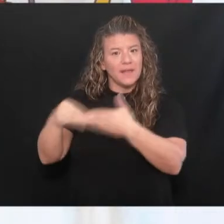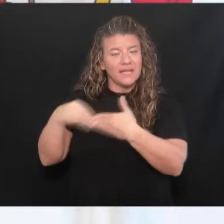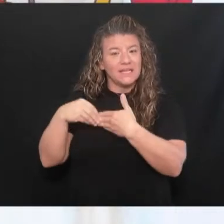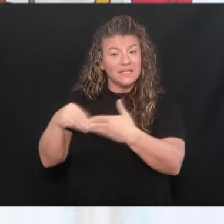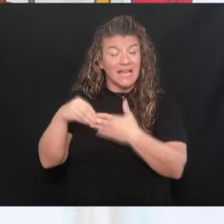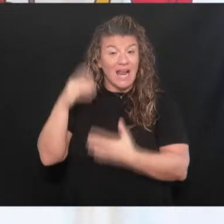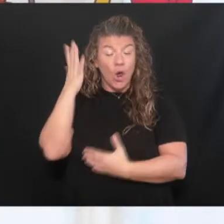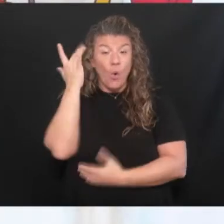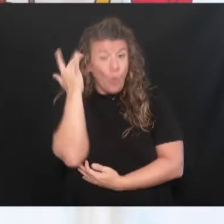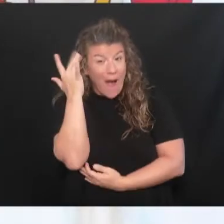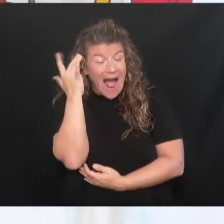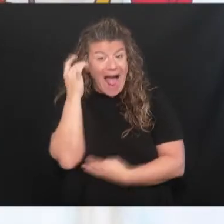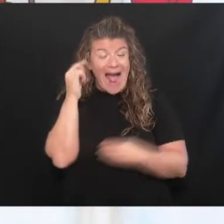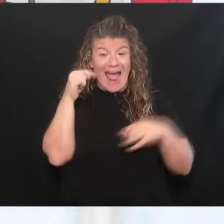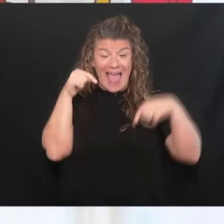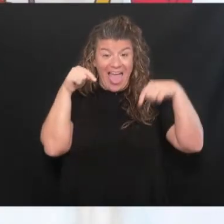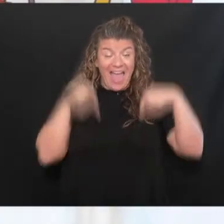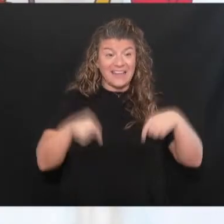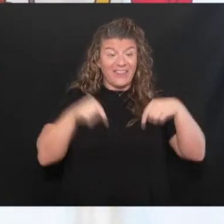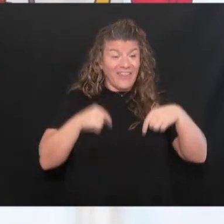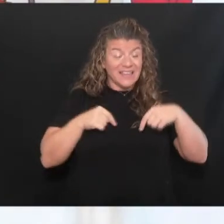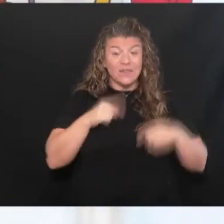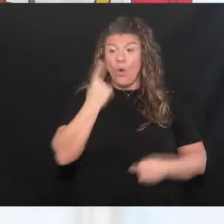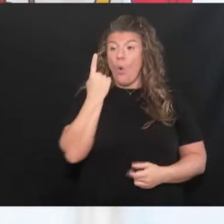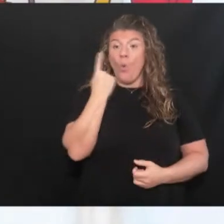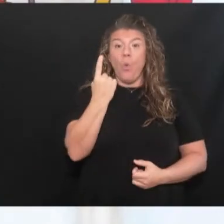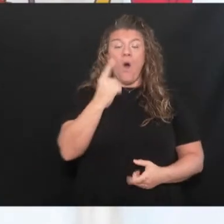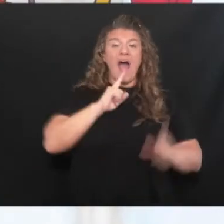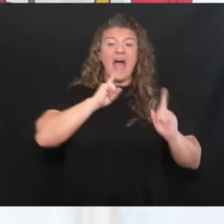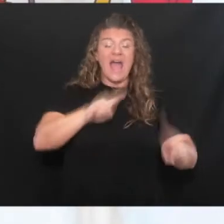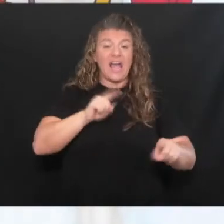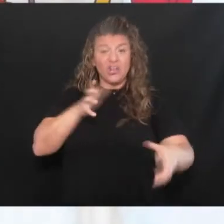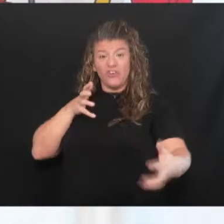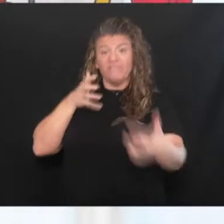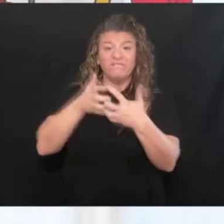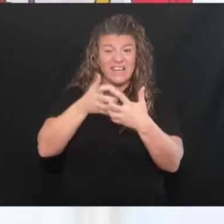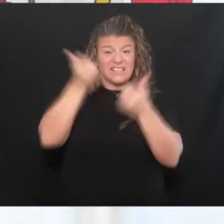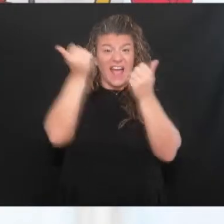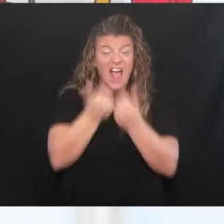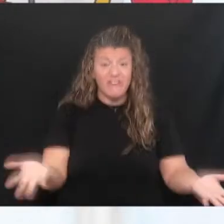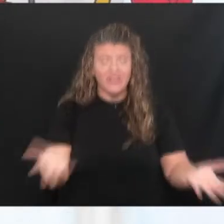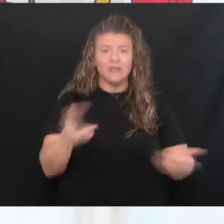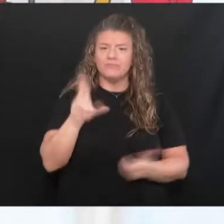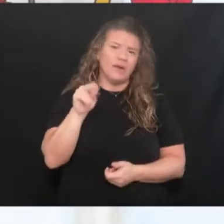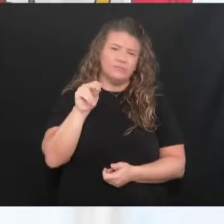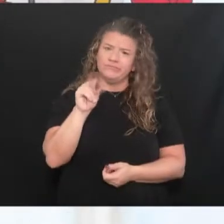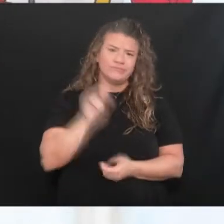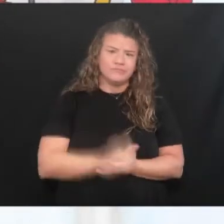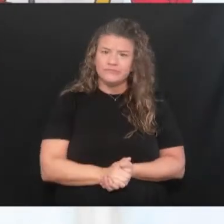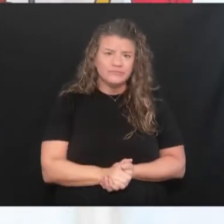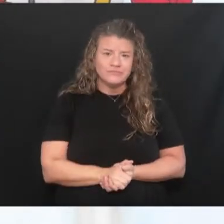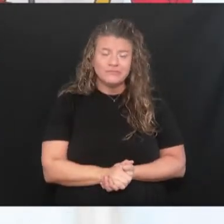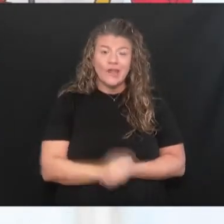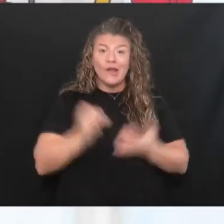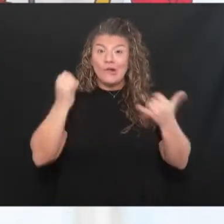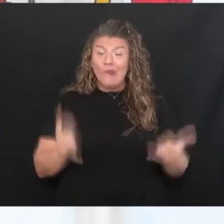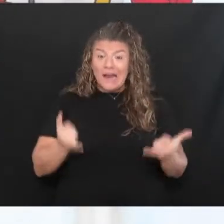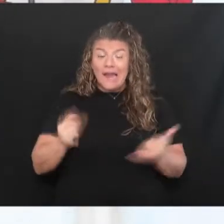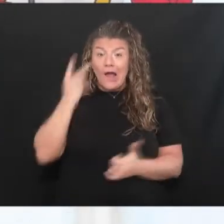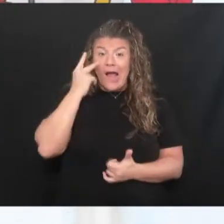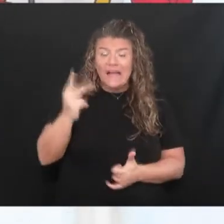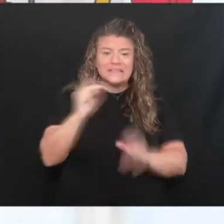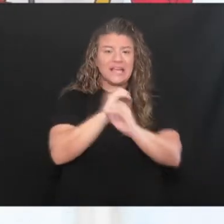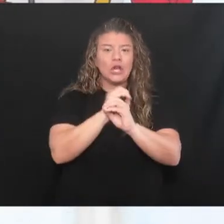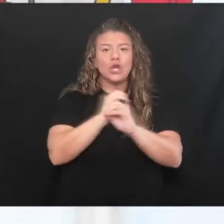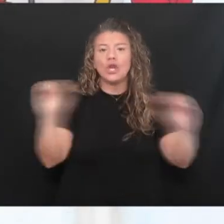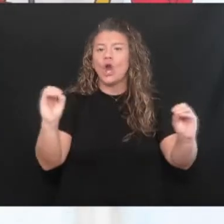because this is not a one-size-fits-all deal. Right now, we see no reason for